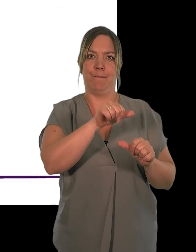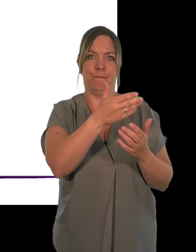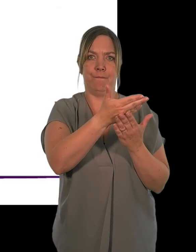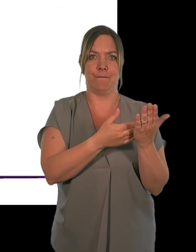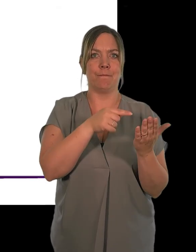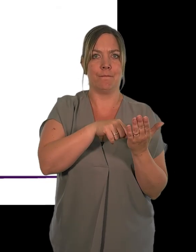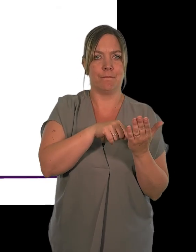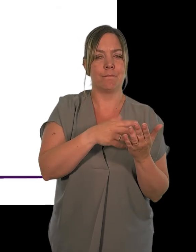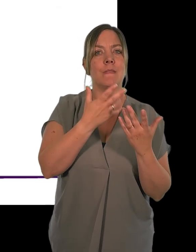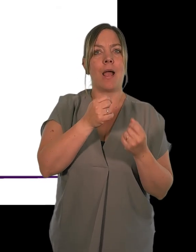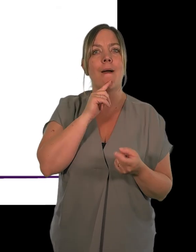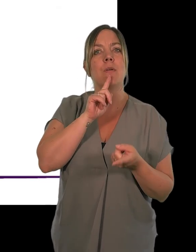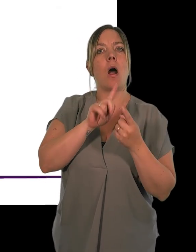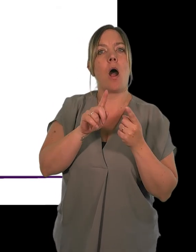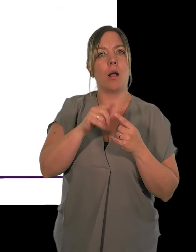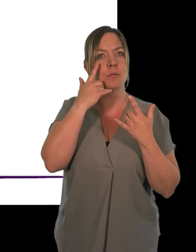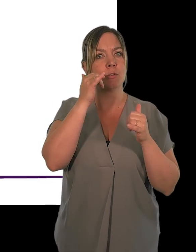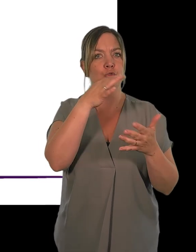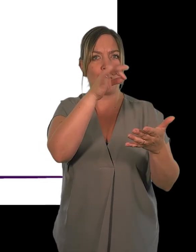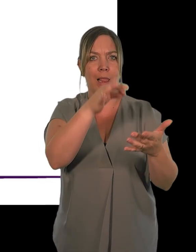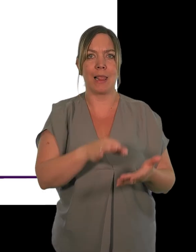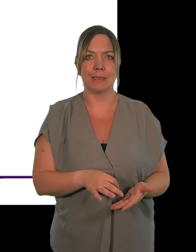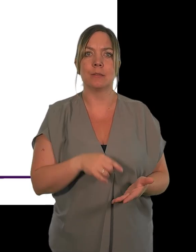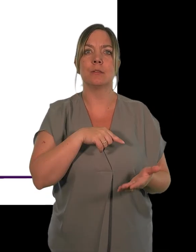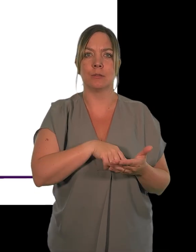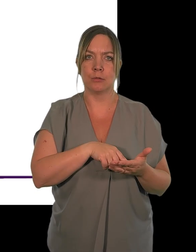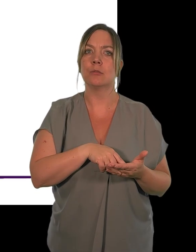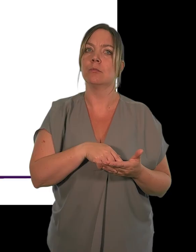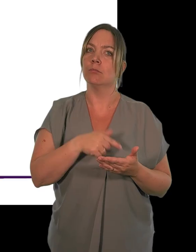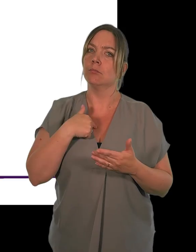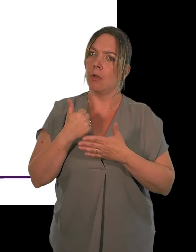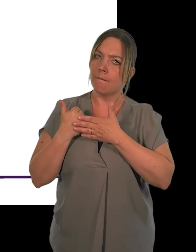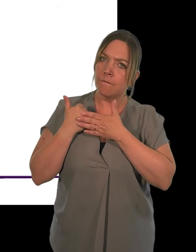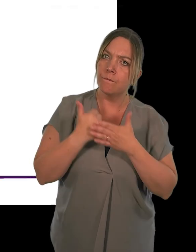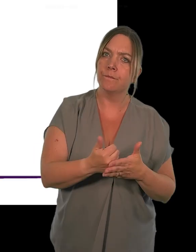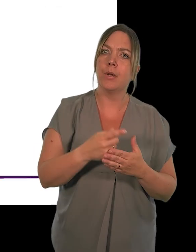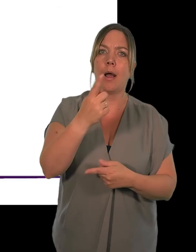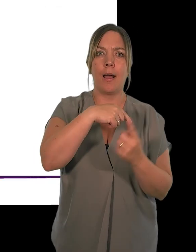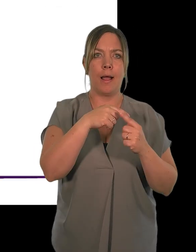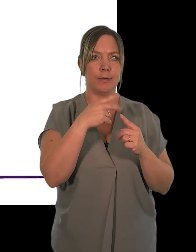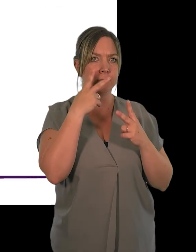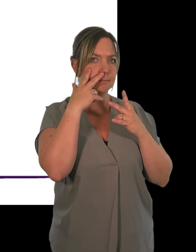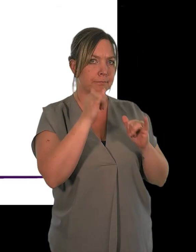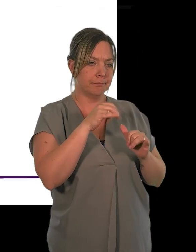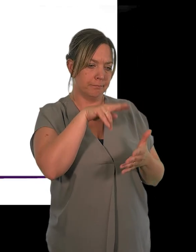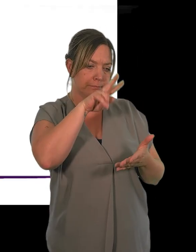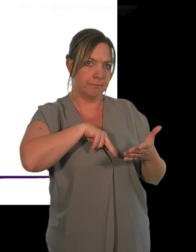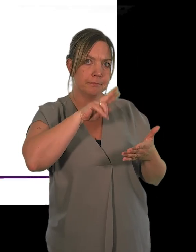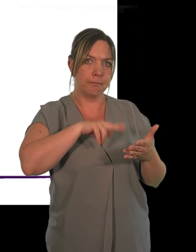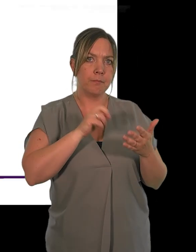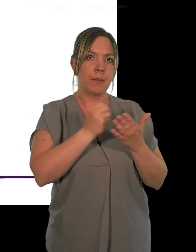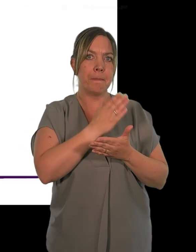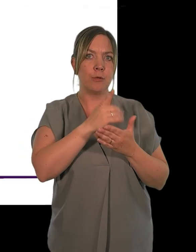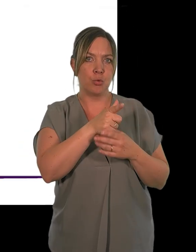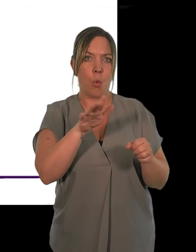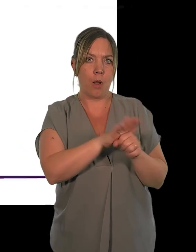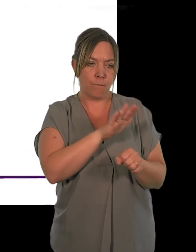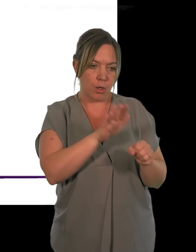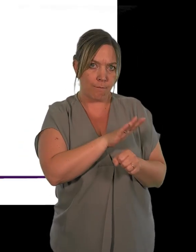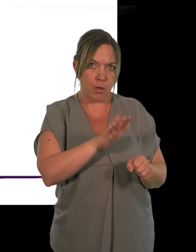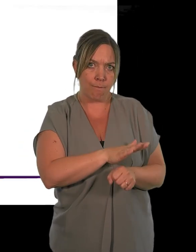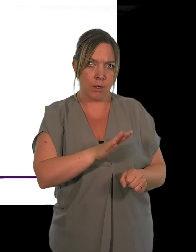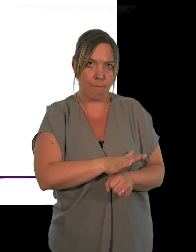would strongly advise that you actually go over this to see that you've addressed all the requirements of